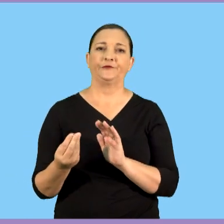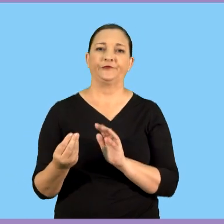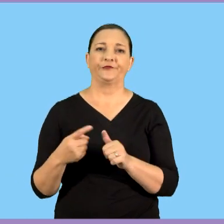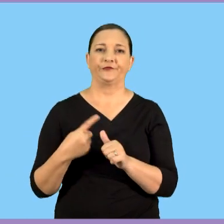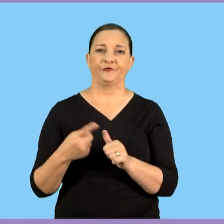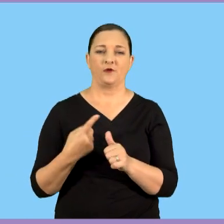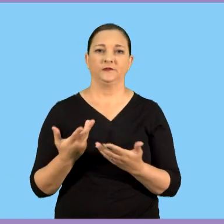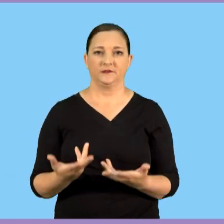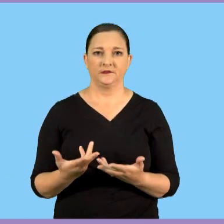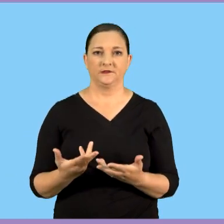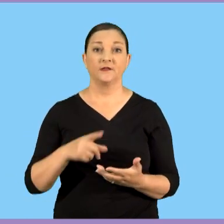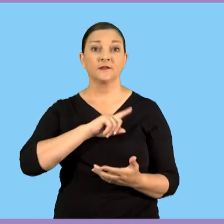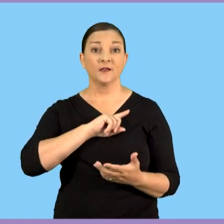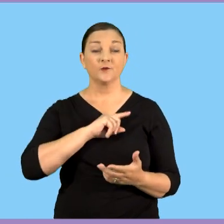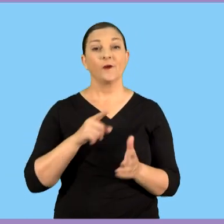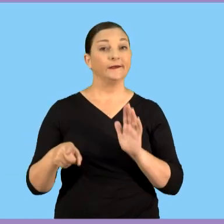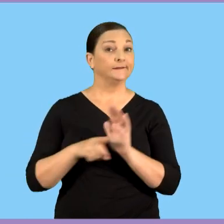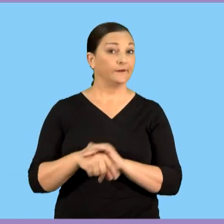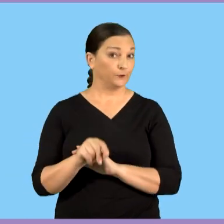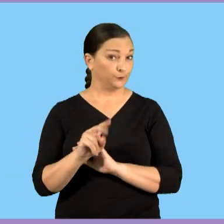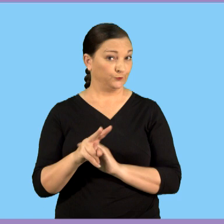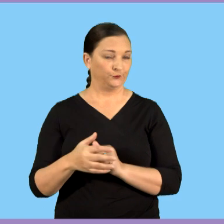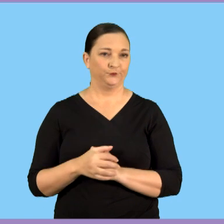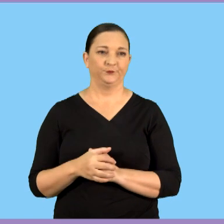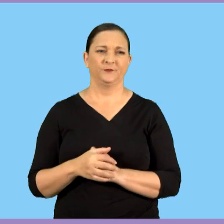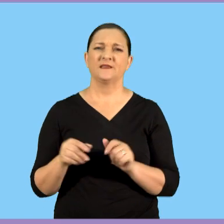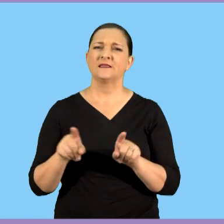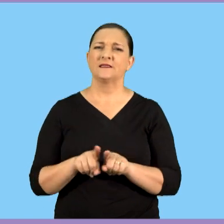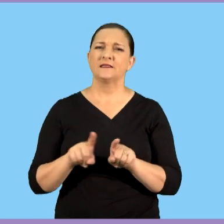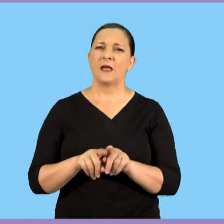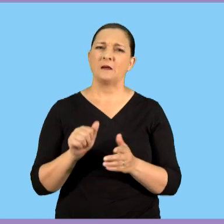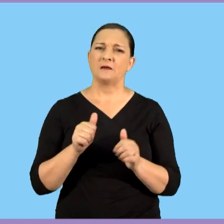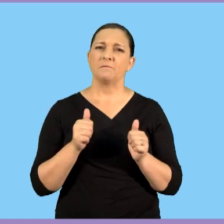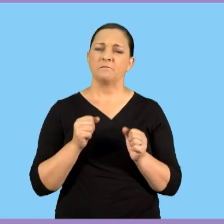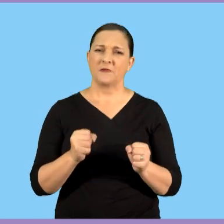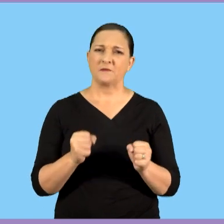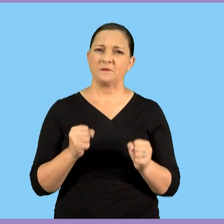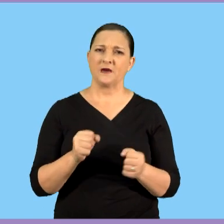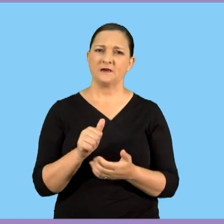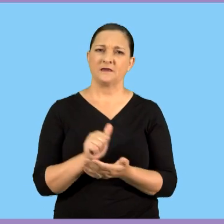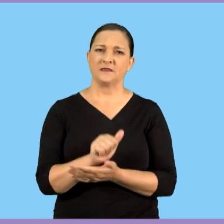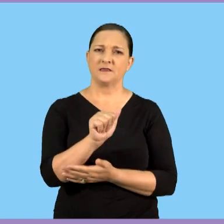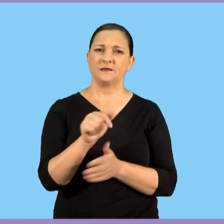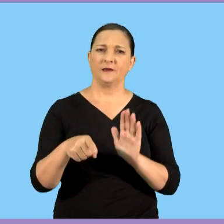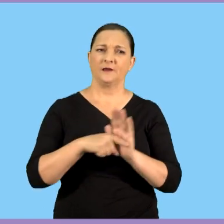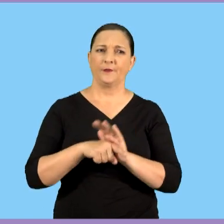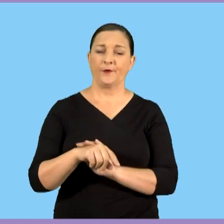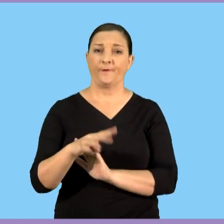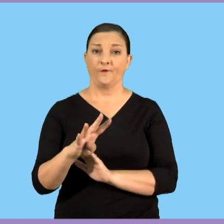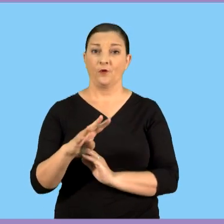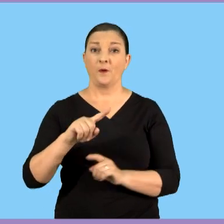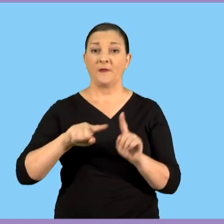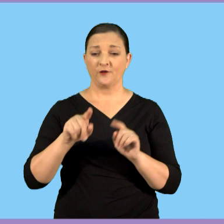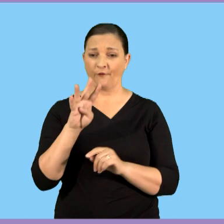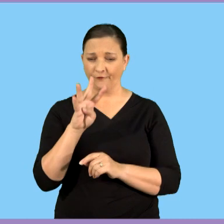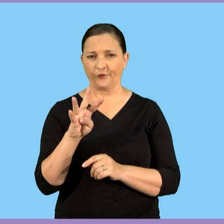answer is going to be a negative 2. The same is for 16 minus 4. 4 is the smaller one.